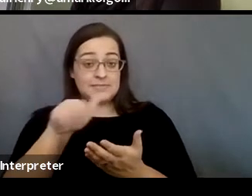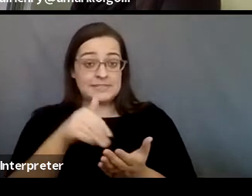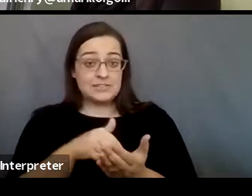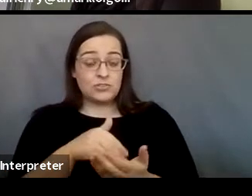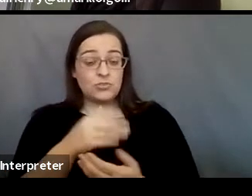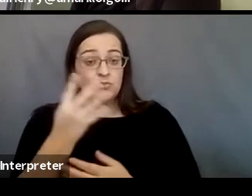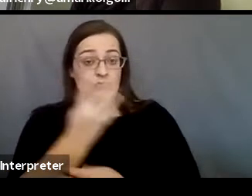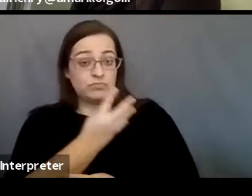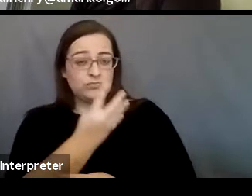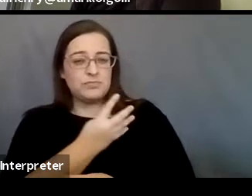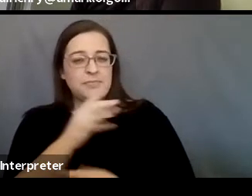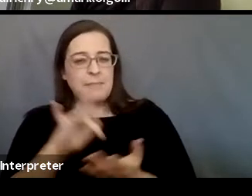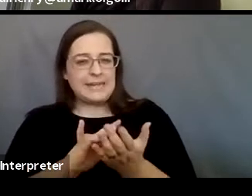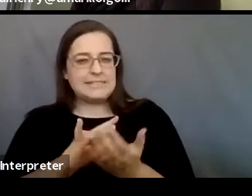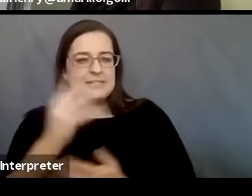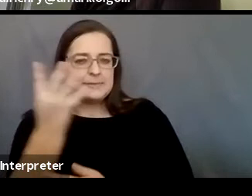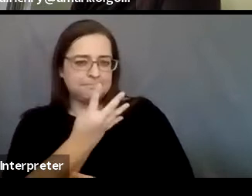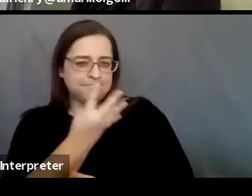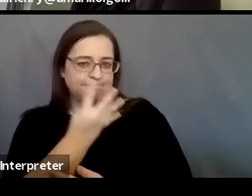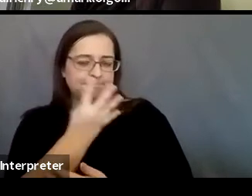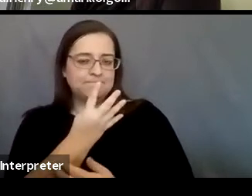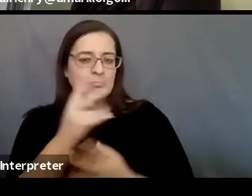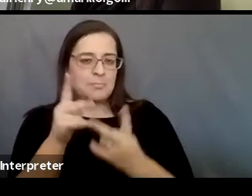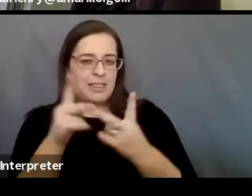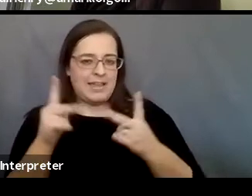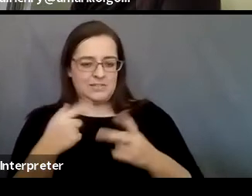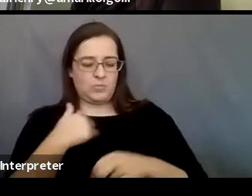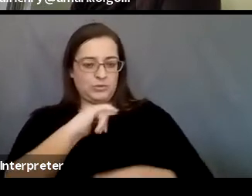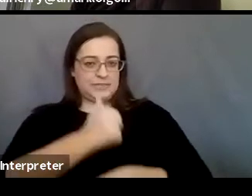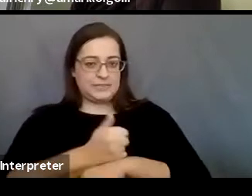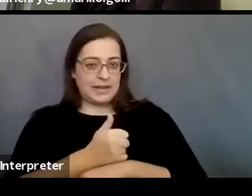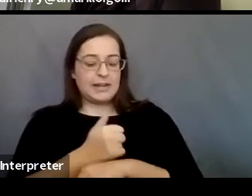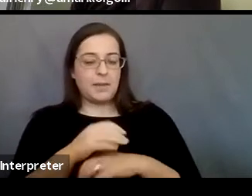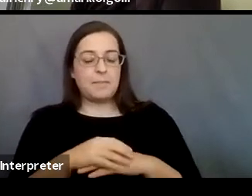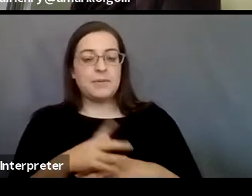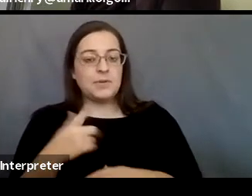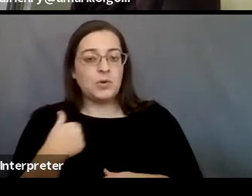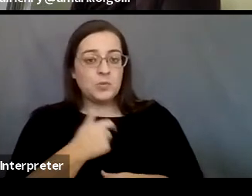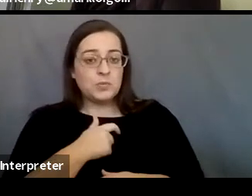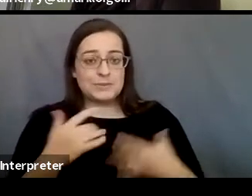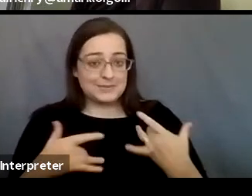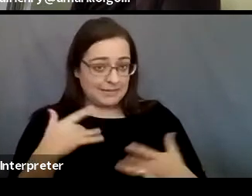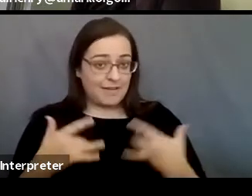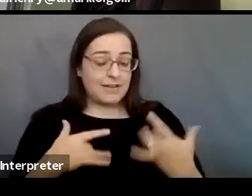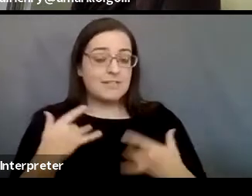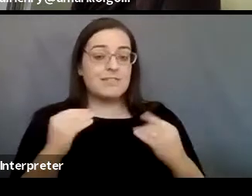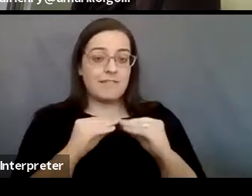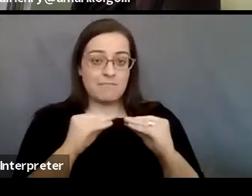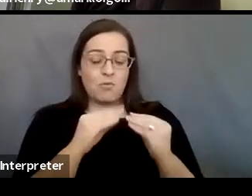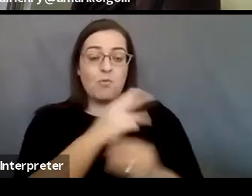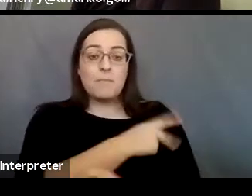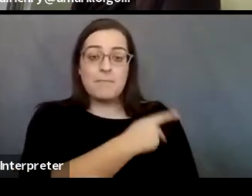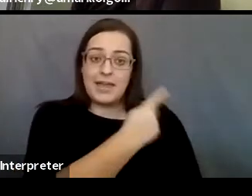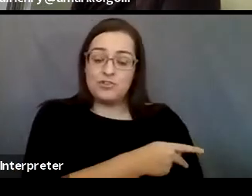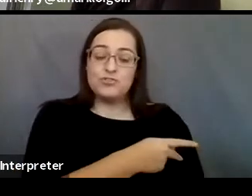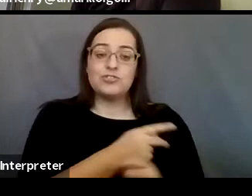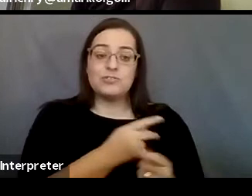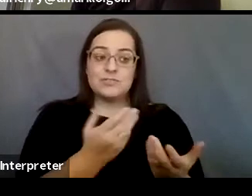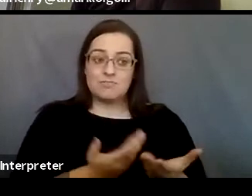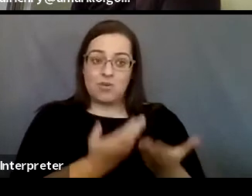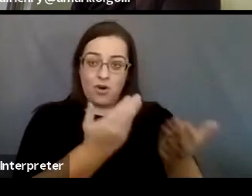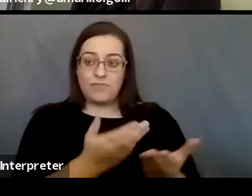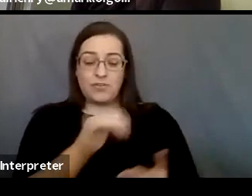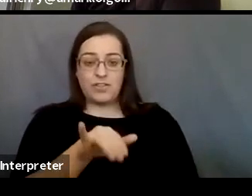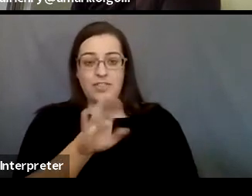and then Dr. Weiss as well, we are excited about the potential to have more patients offered the